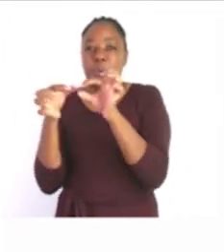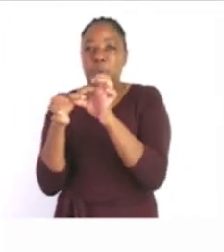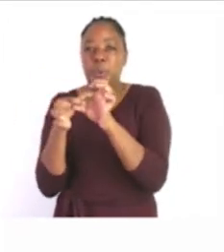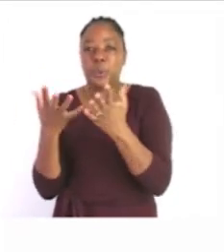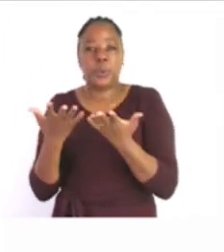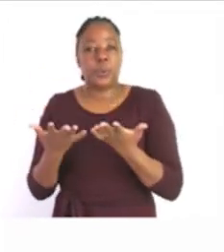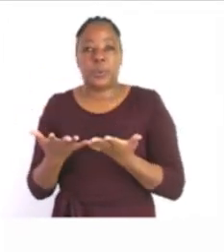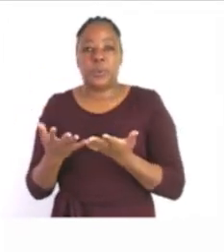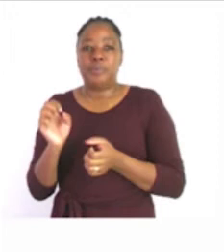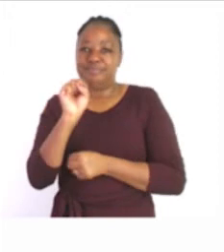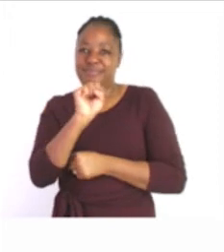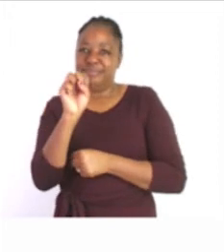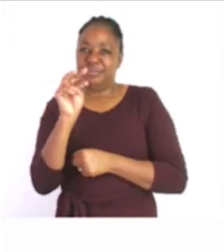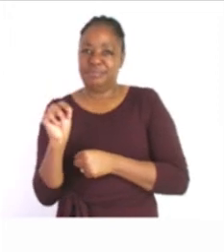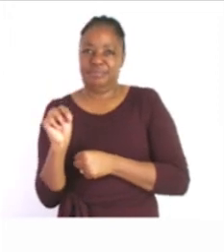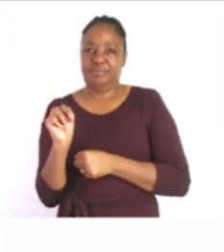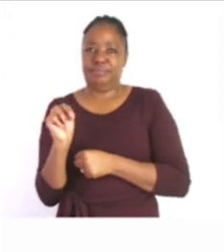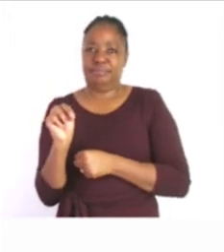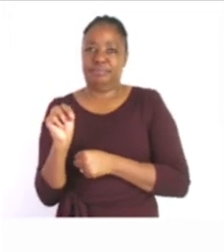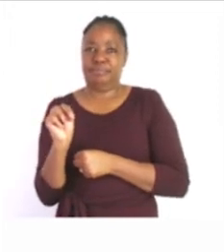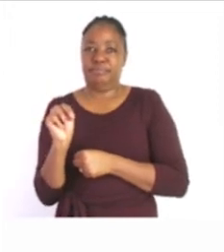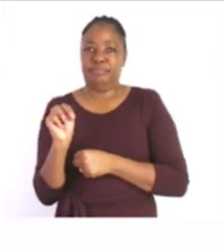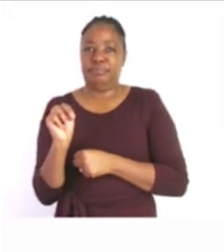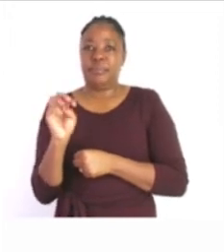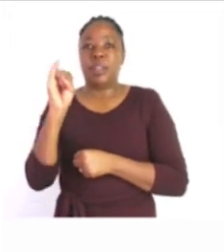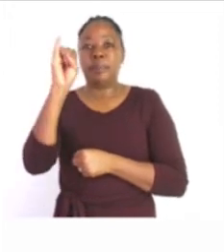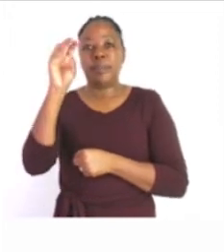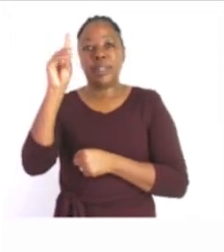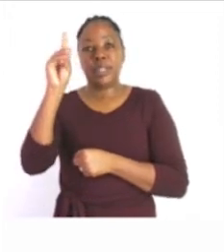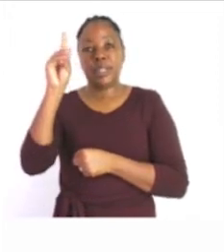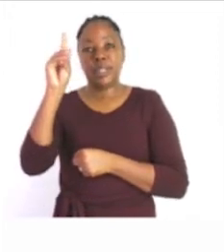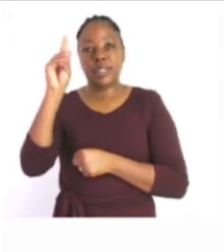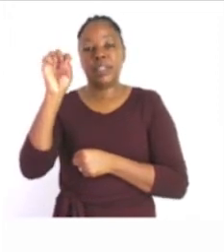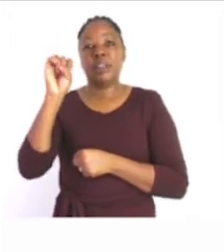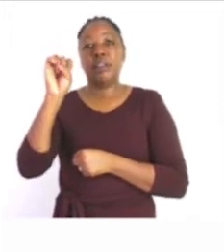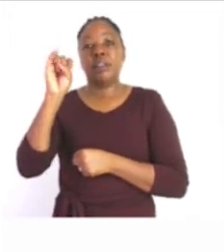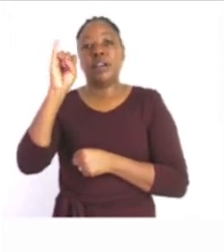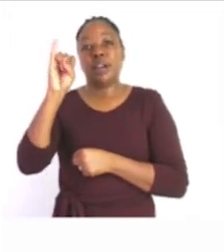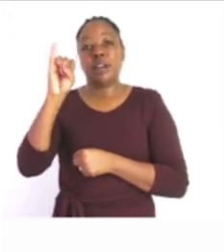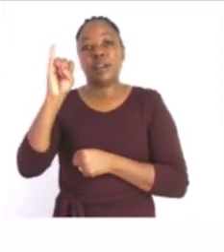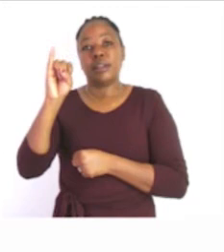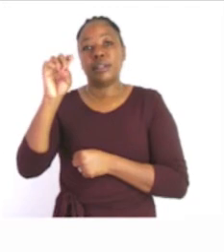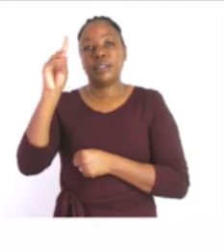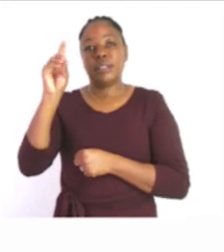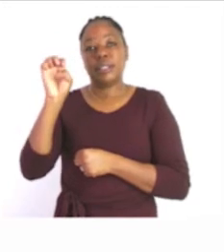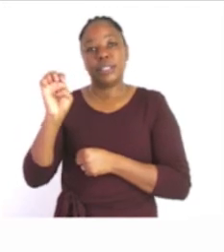Now, sm-ed is not exactly a word. Let's go to the next